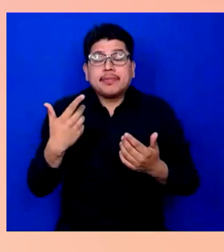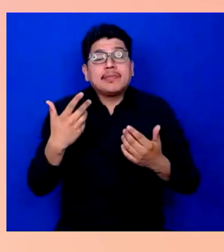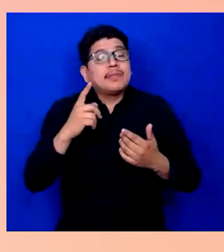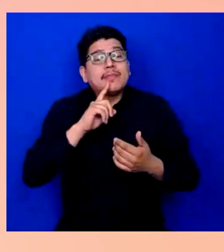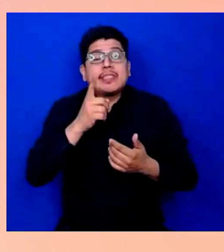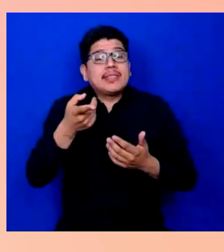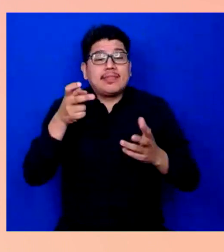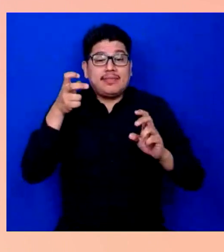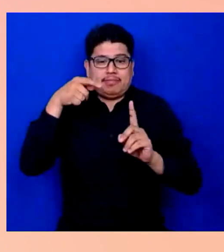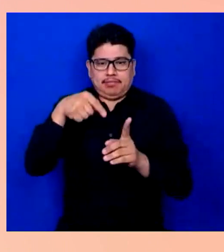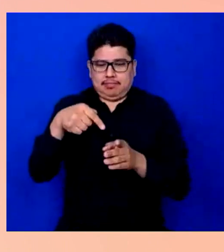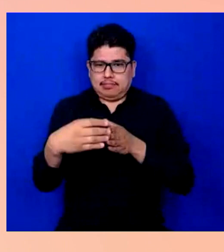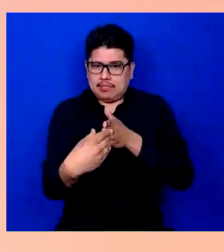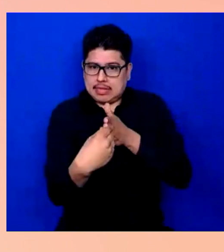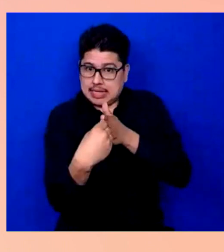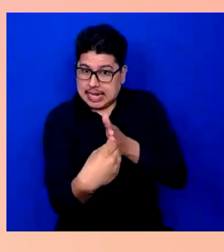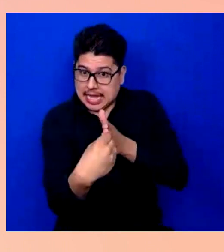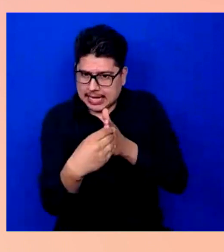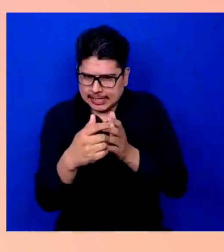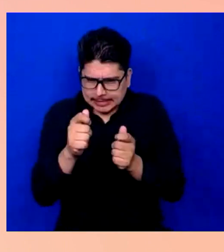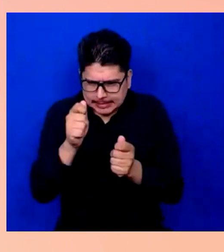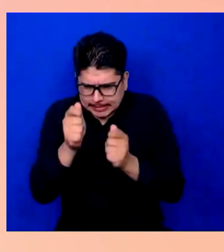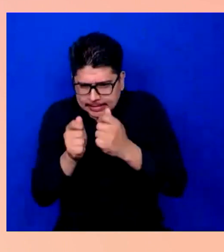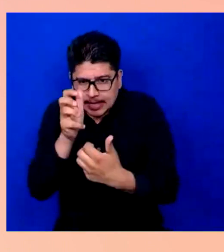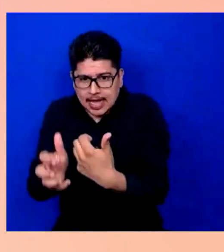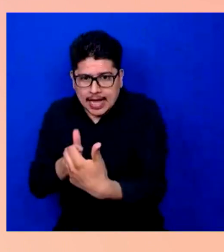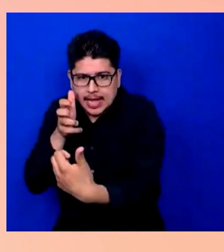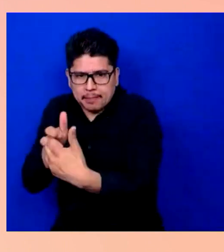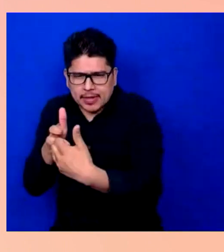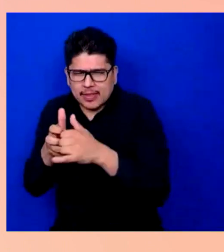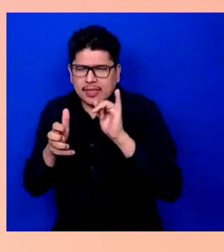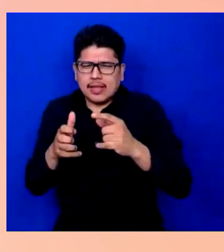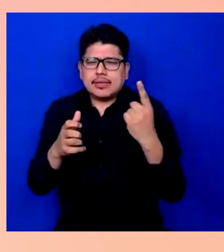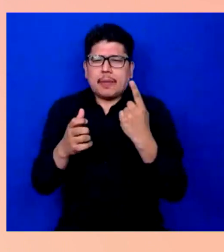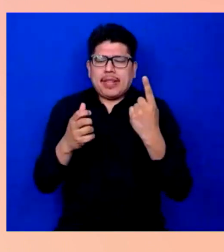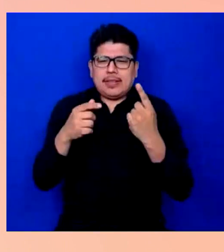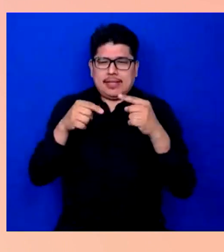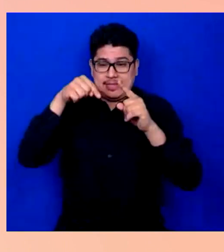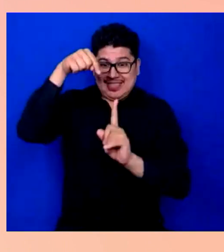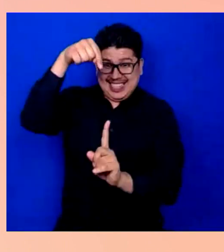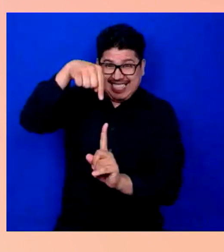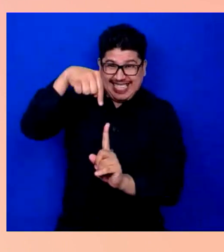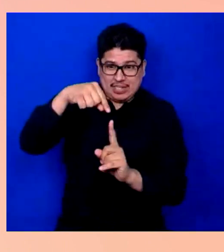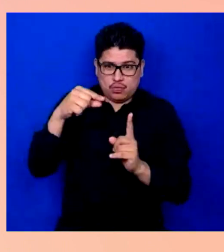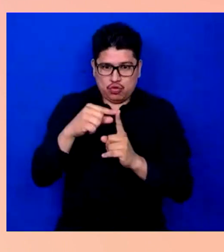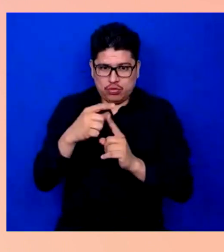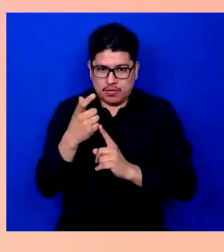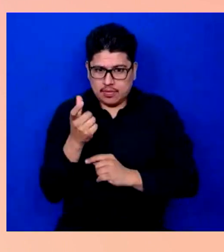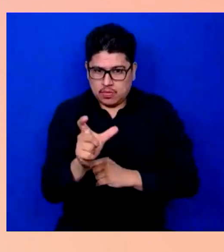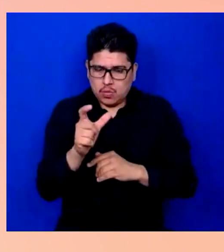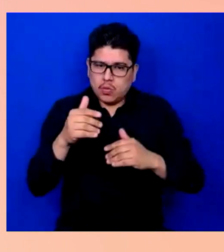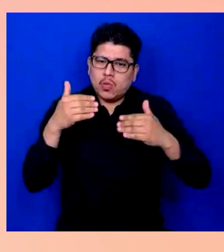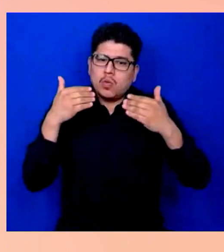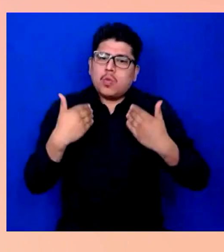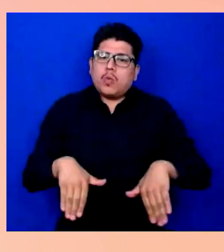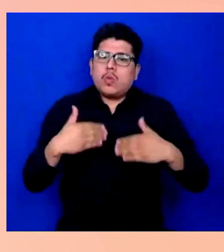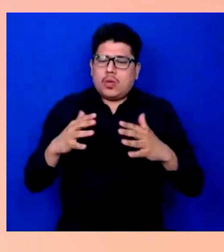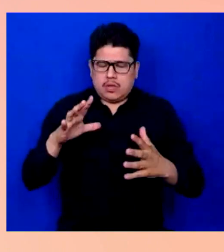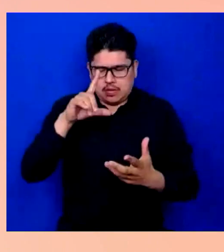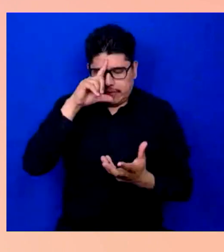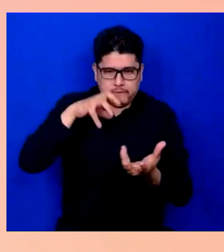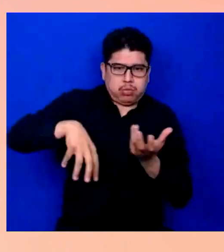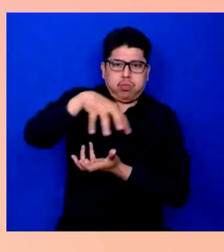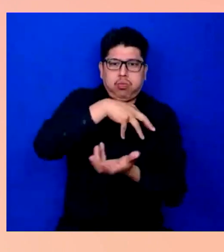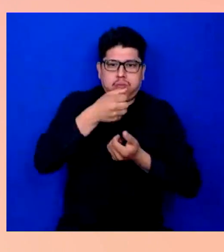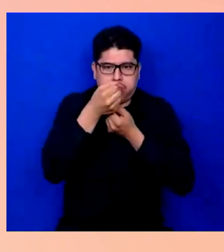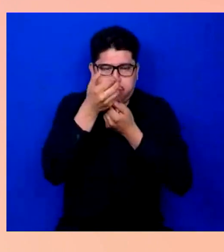reasonable accommodation, because this is something that creates quite a big confusion among employers, what it means,